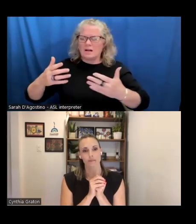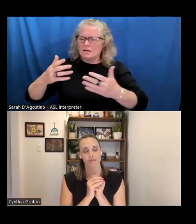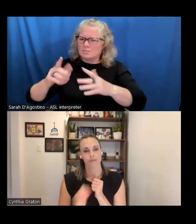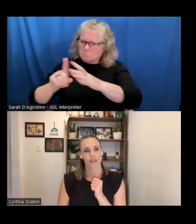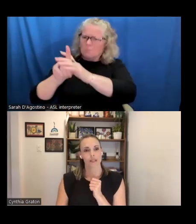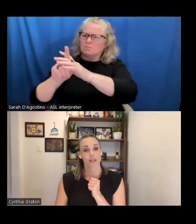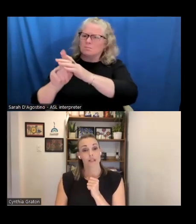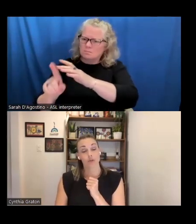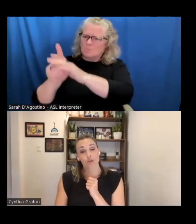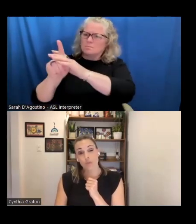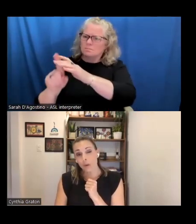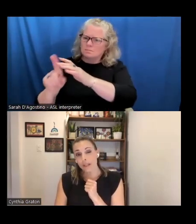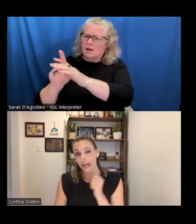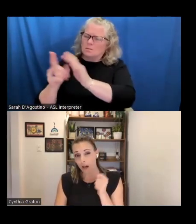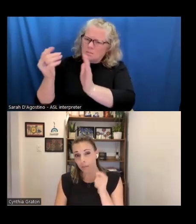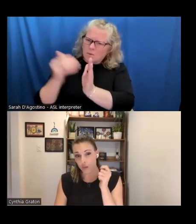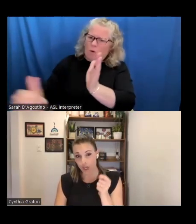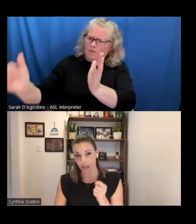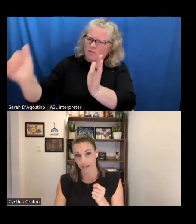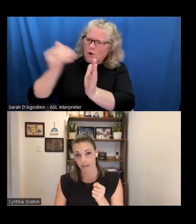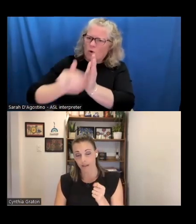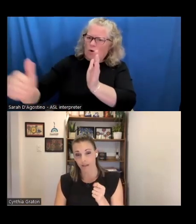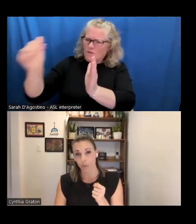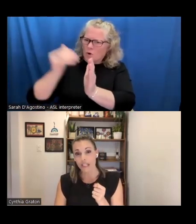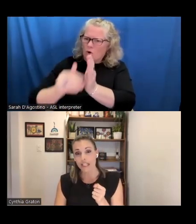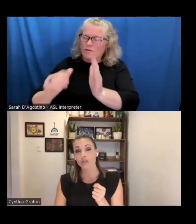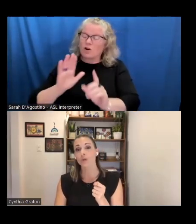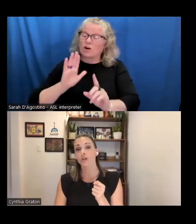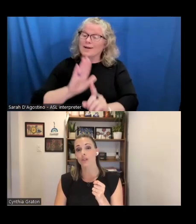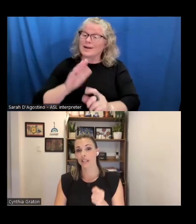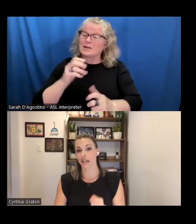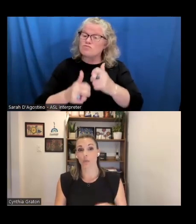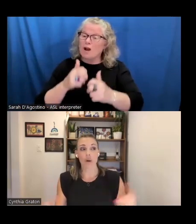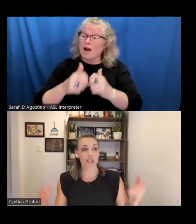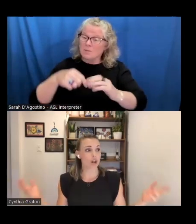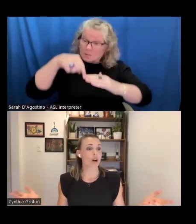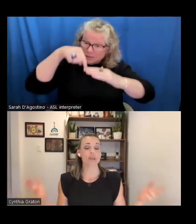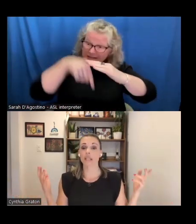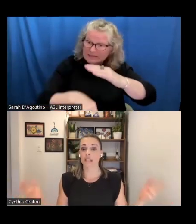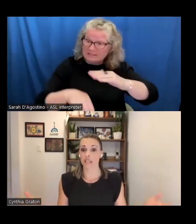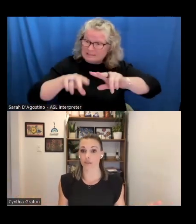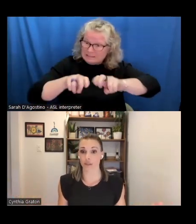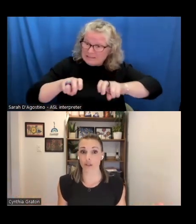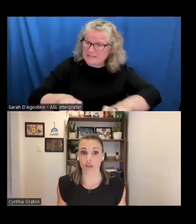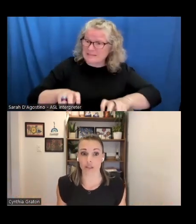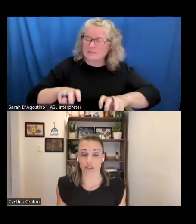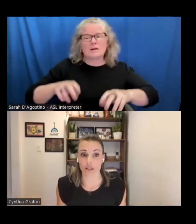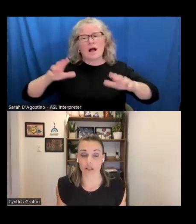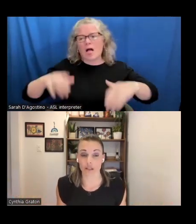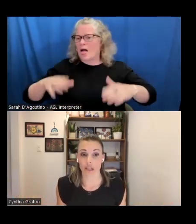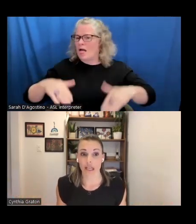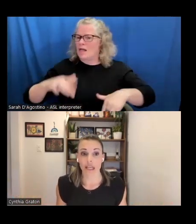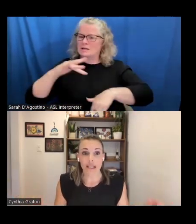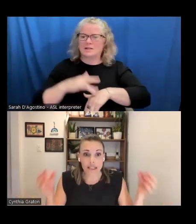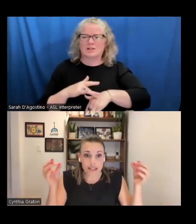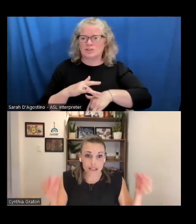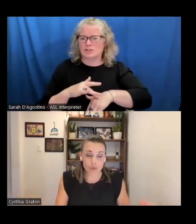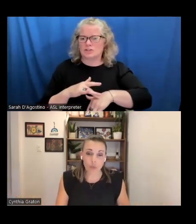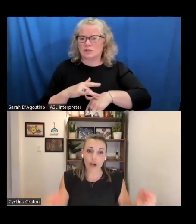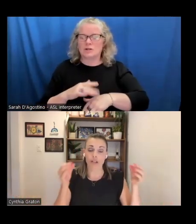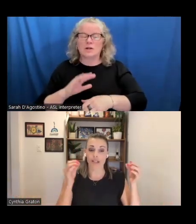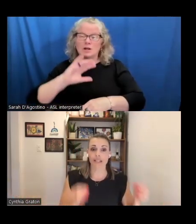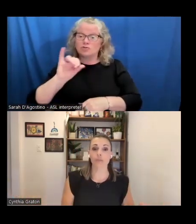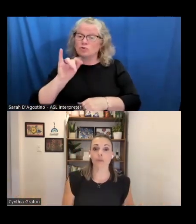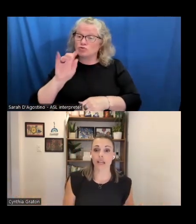problems. So to truly help Jake, we need to understand what's causing his difficulties. This